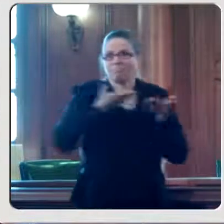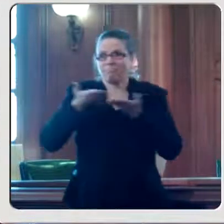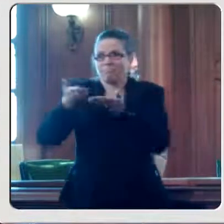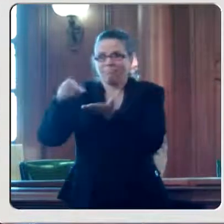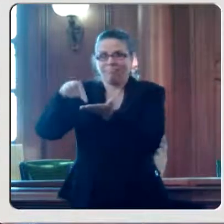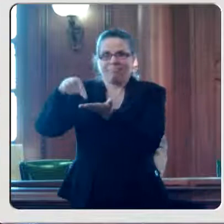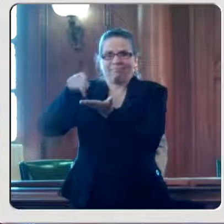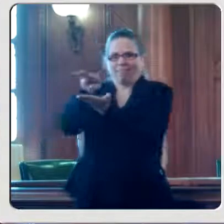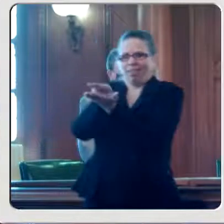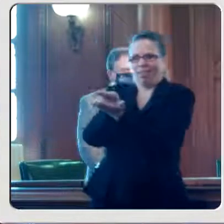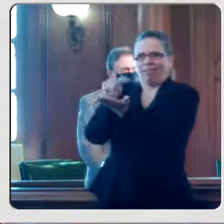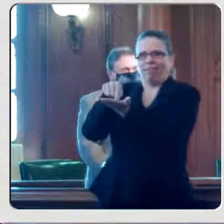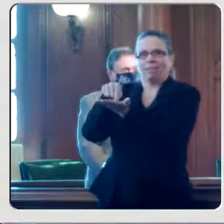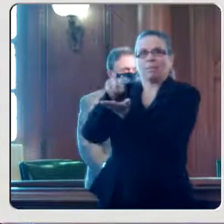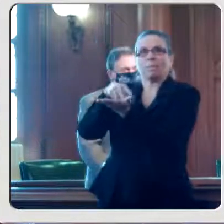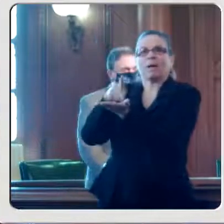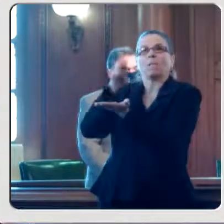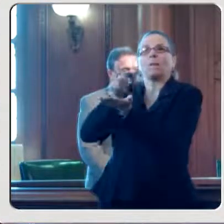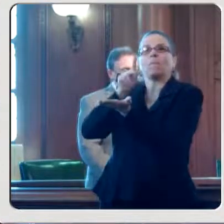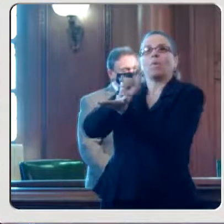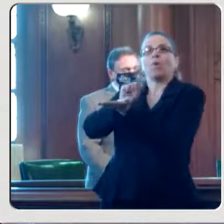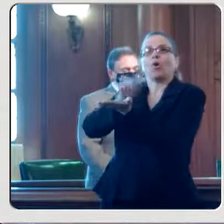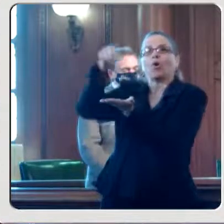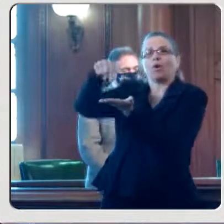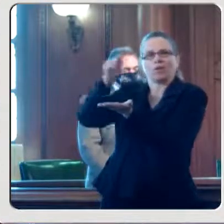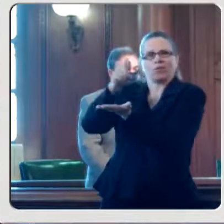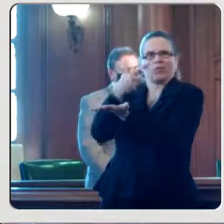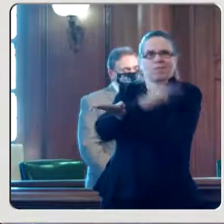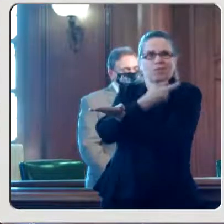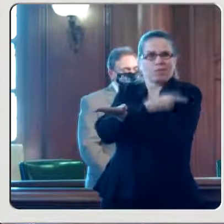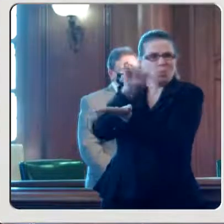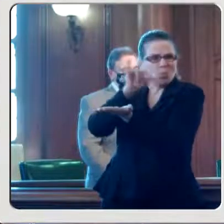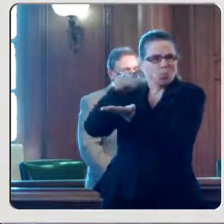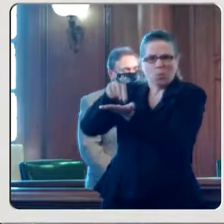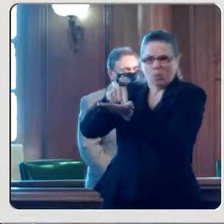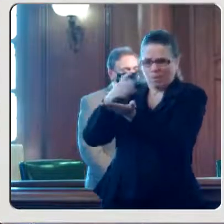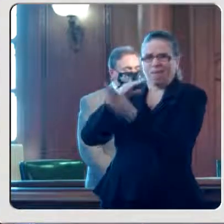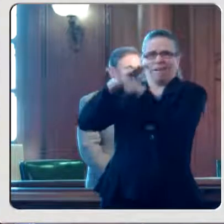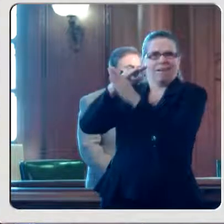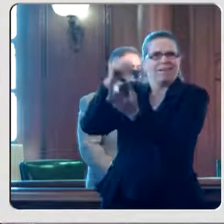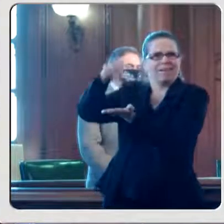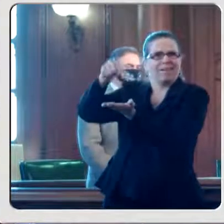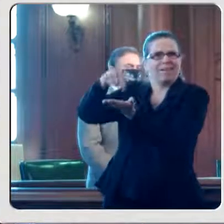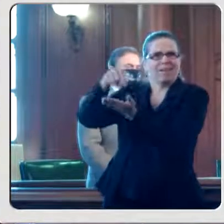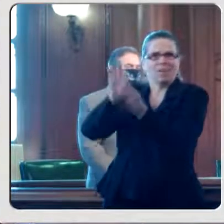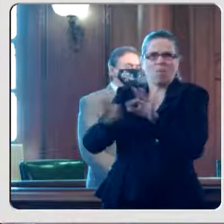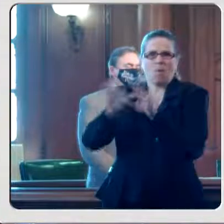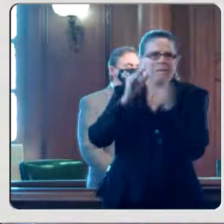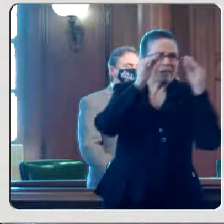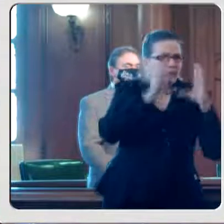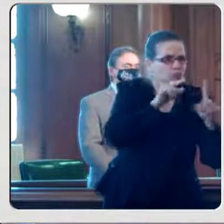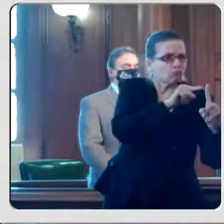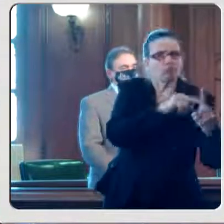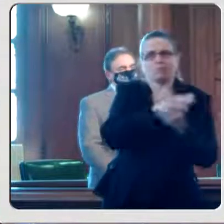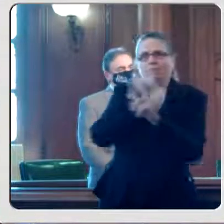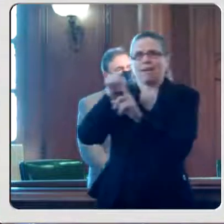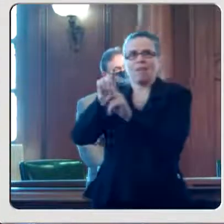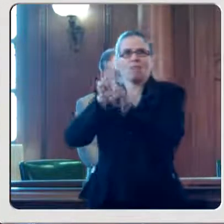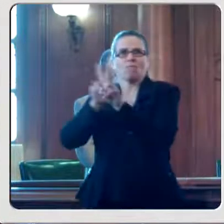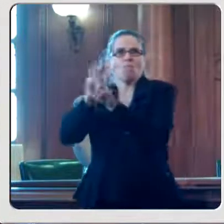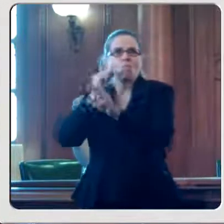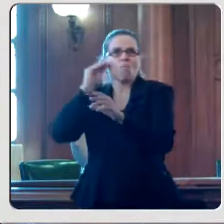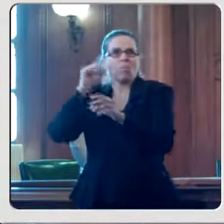our funeral directors have an opportunity to be vaccinated. AMR,